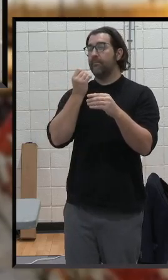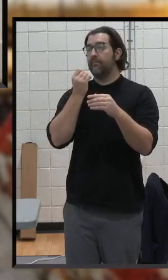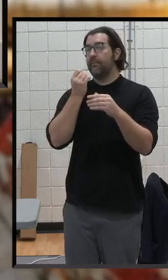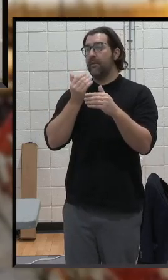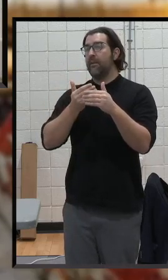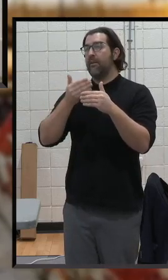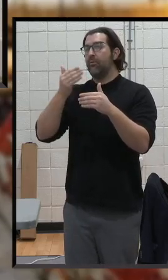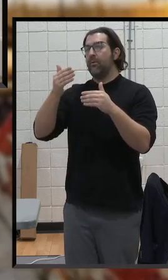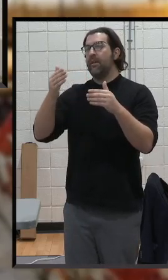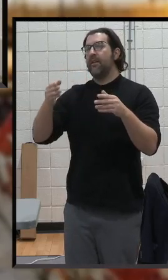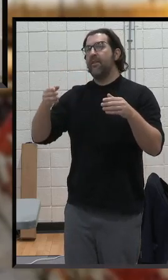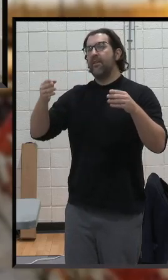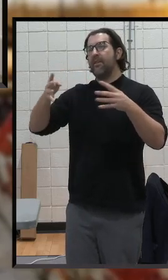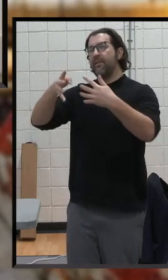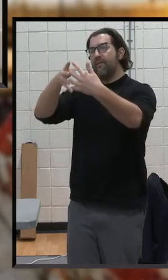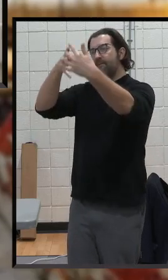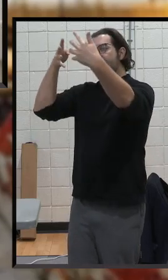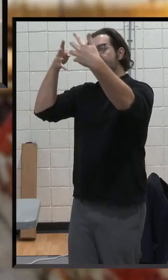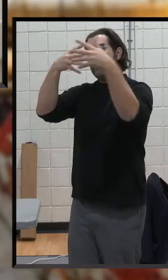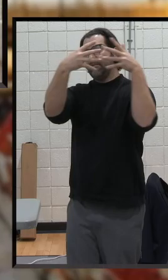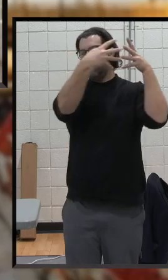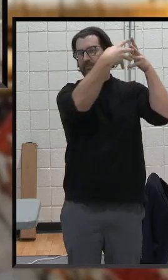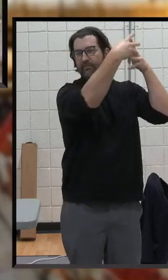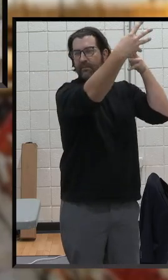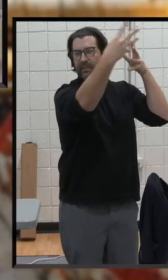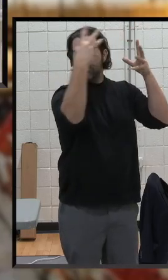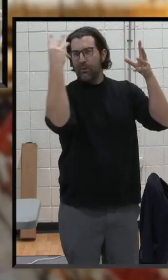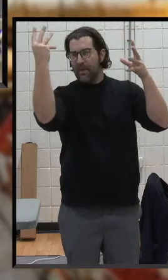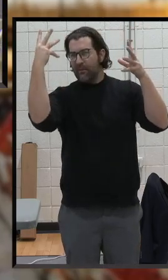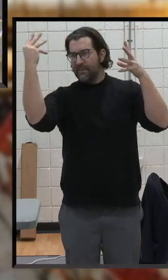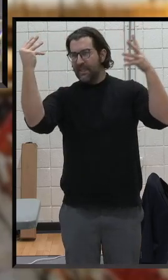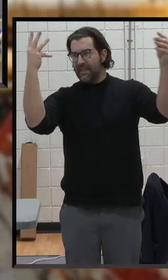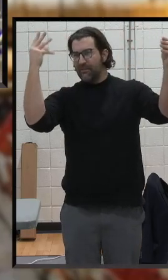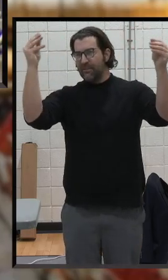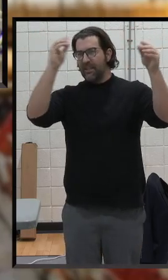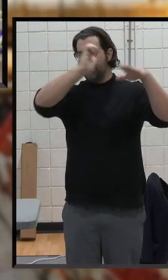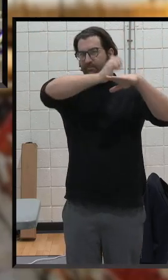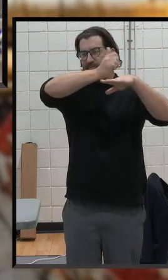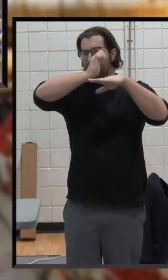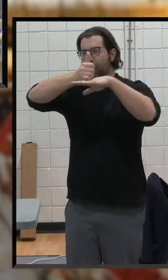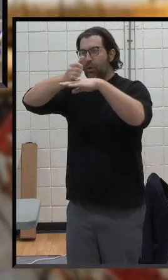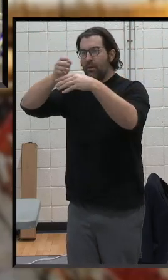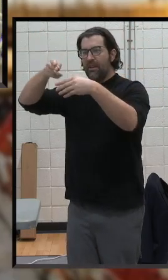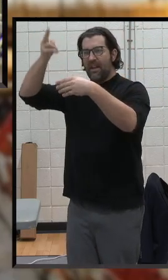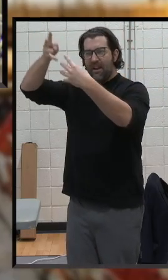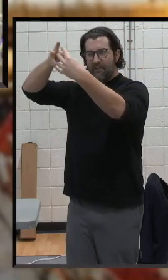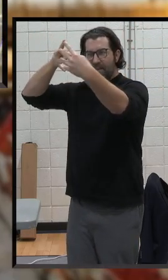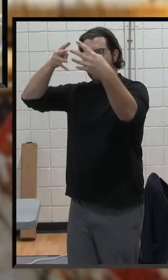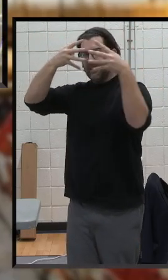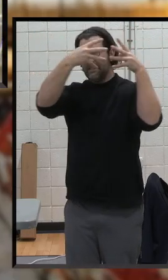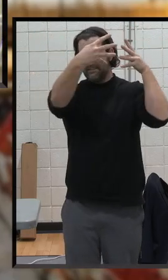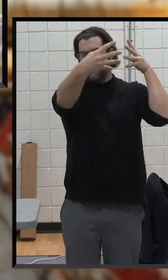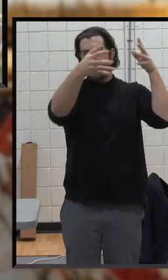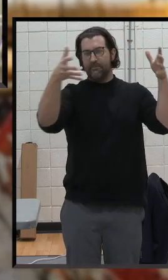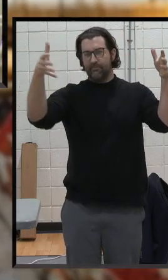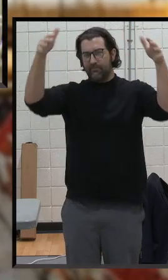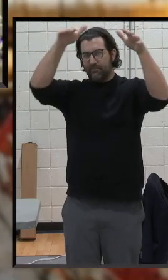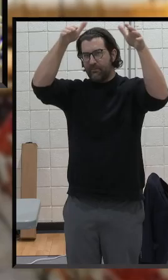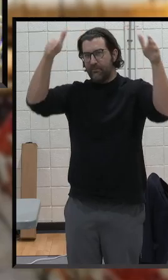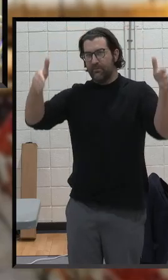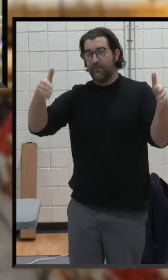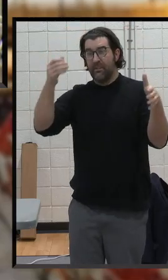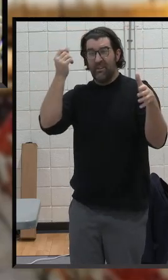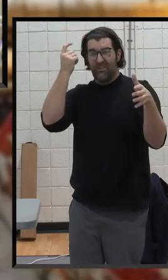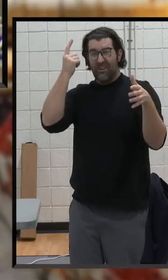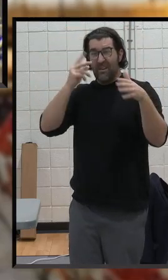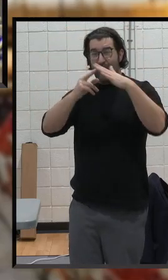the higher fencing on the outside of that. That's a necessity for a